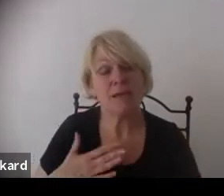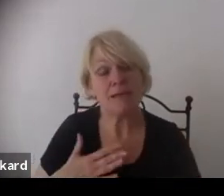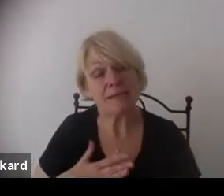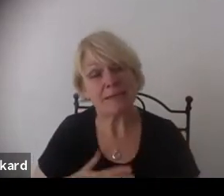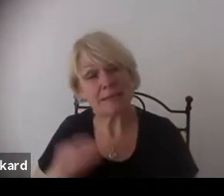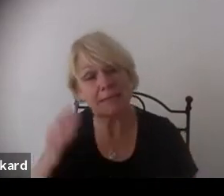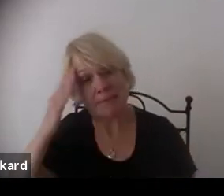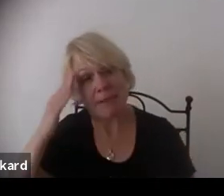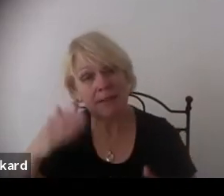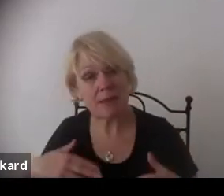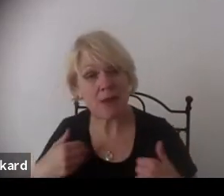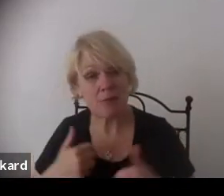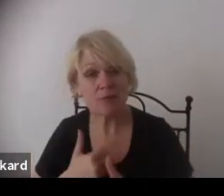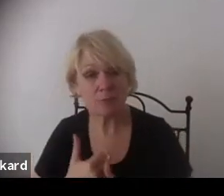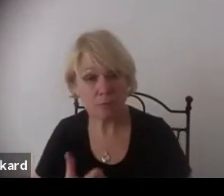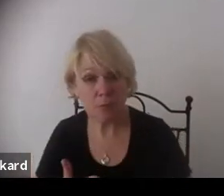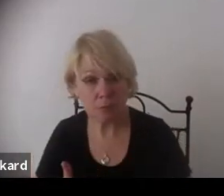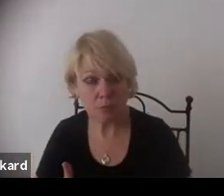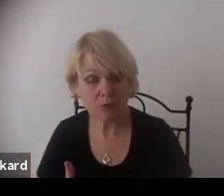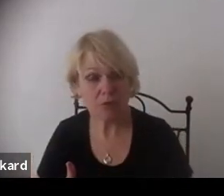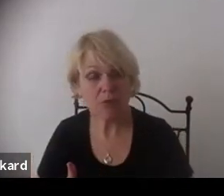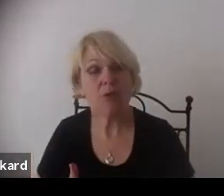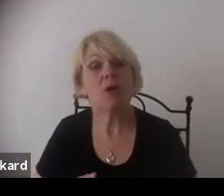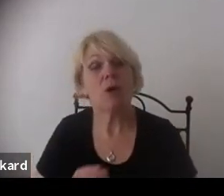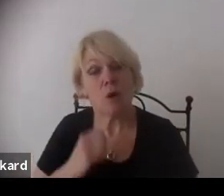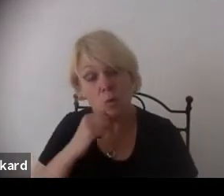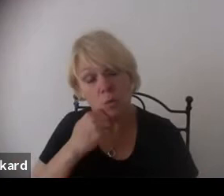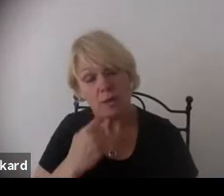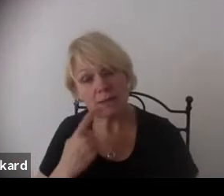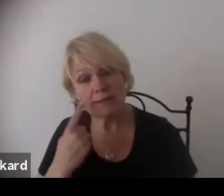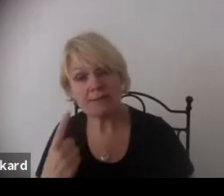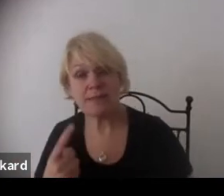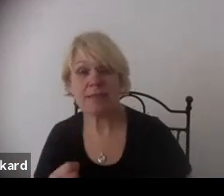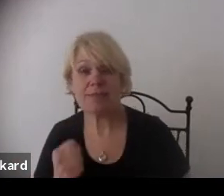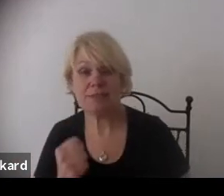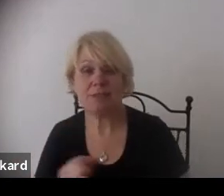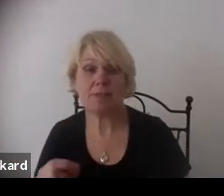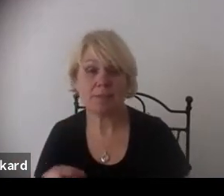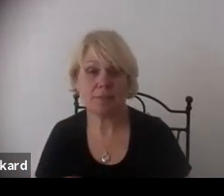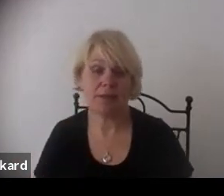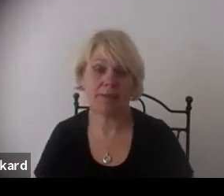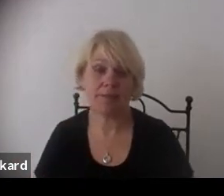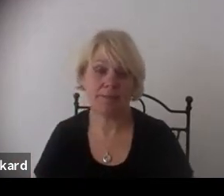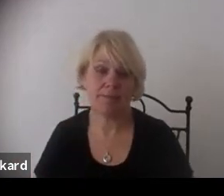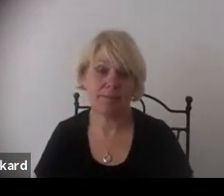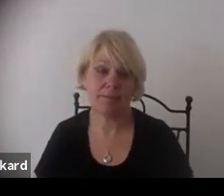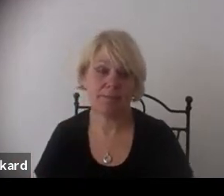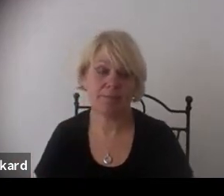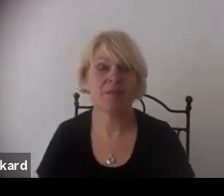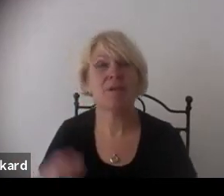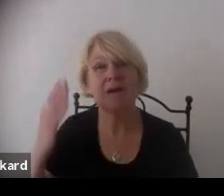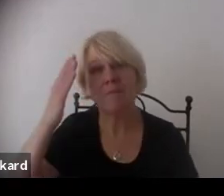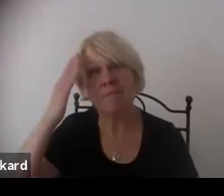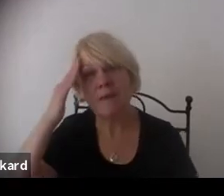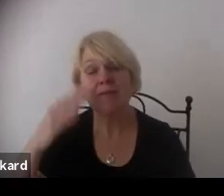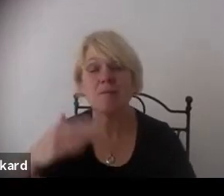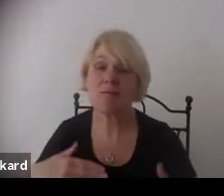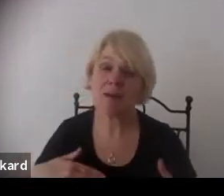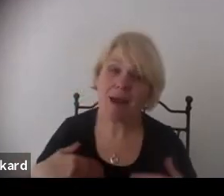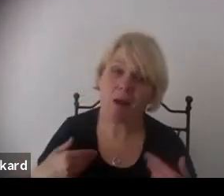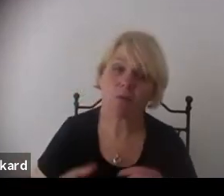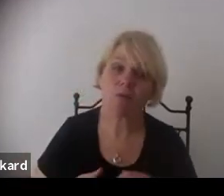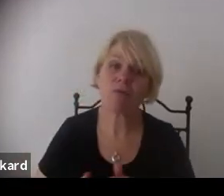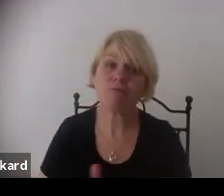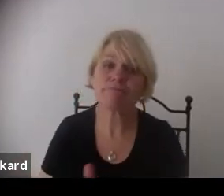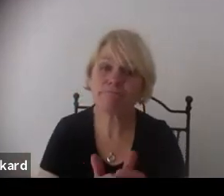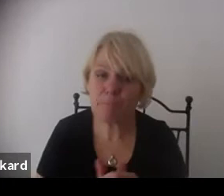conditions will be able to get that from their GP. So that's important. And mental health is all about partnerships, really. So primary